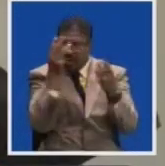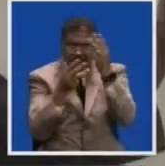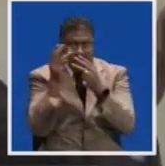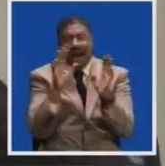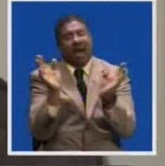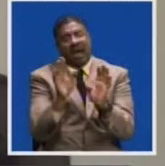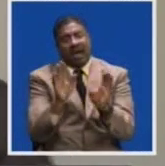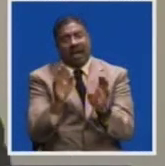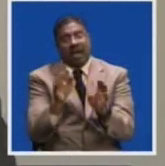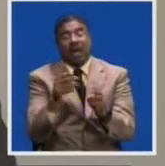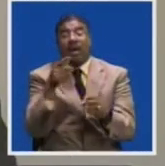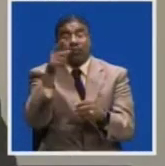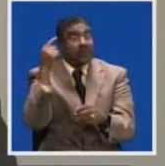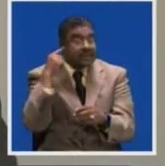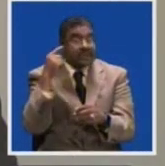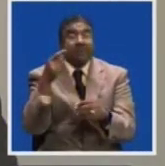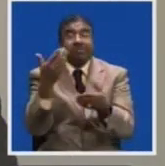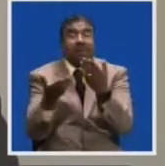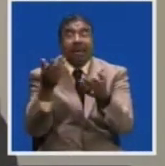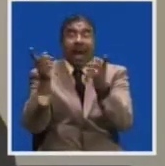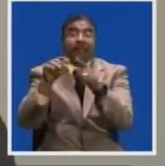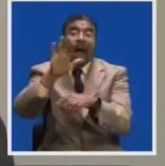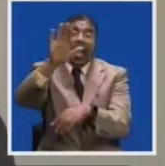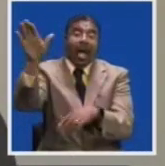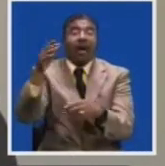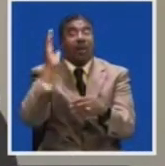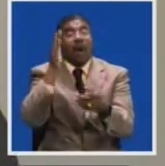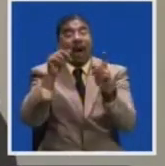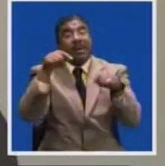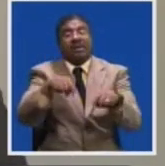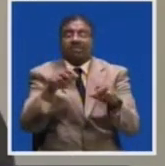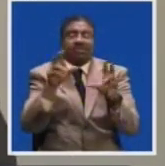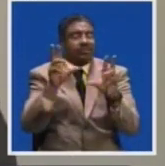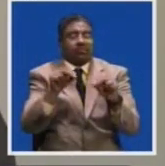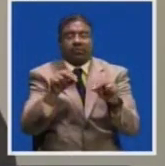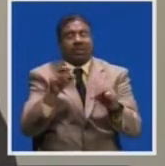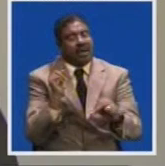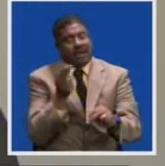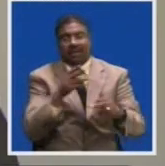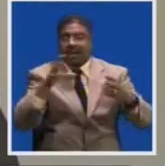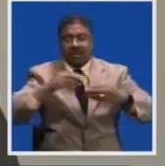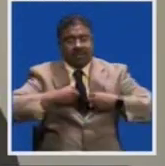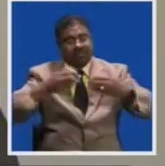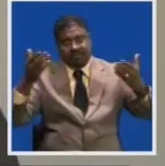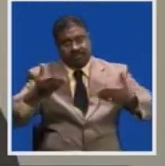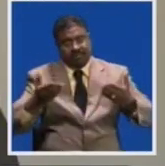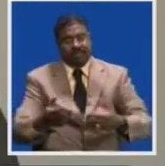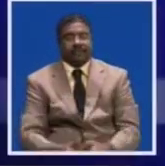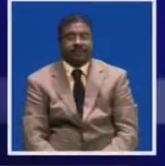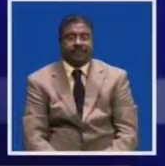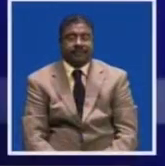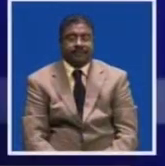heard it happened somewhere and then you want to do the same here. This is not acceptable.